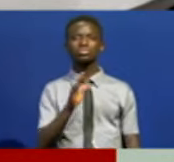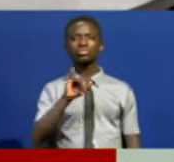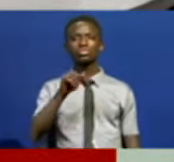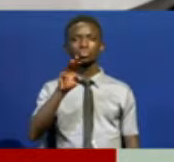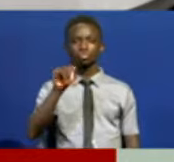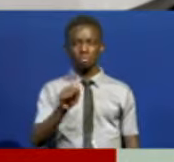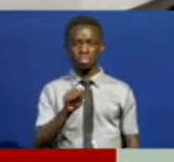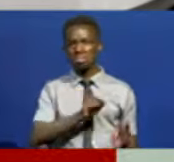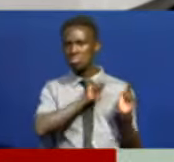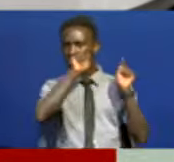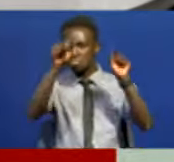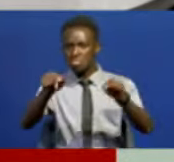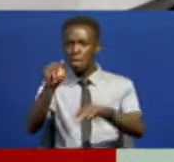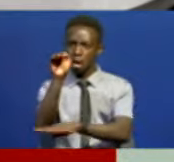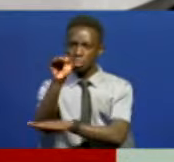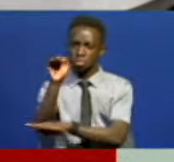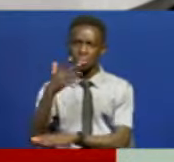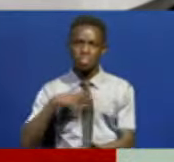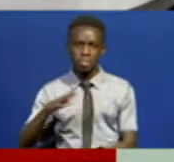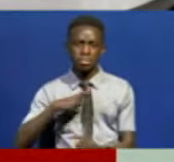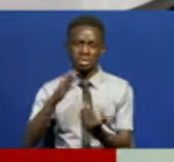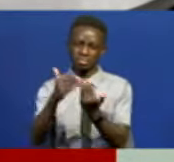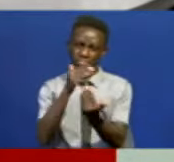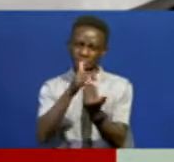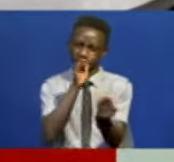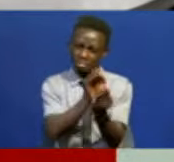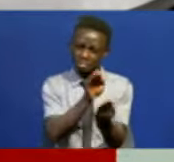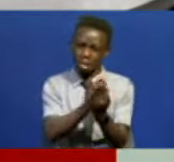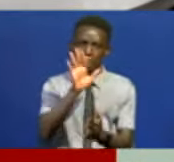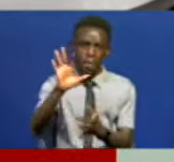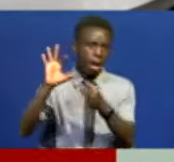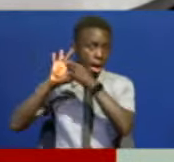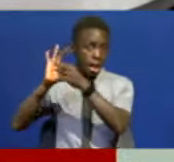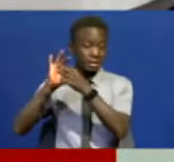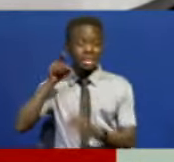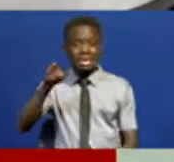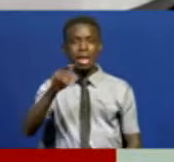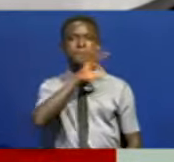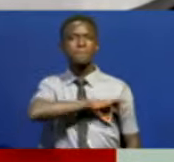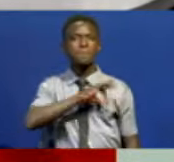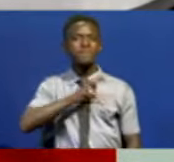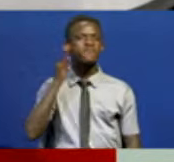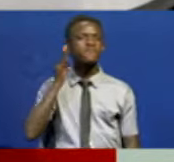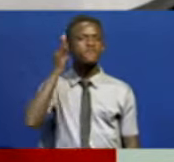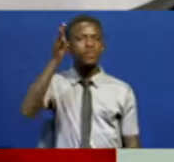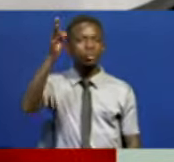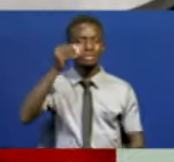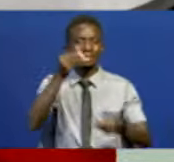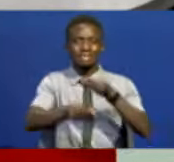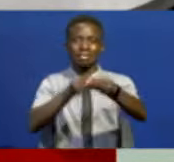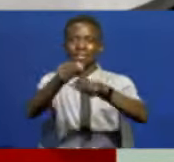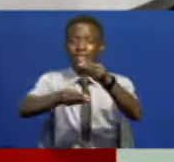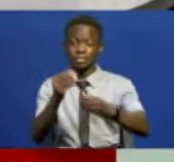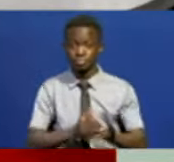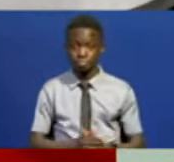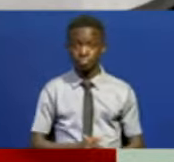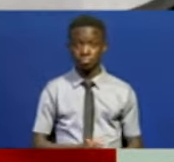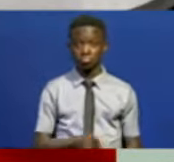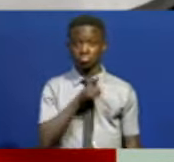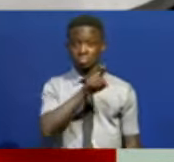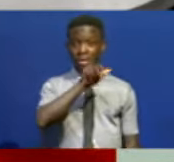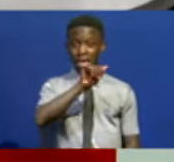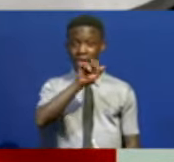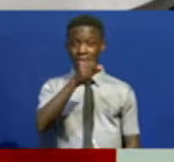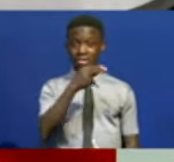urged communities to preserve cultures that would be of benefit to future generations. Jumwa told of communities resistant